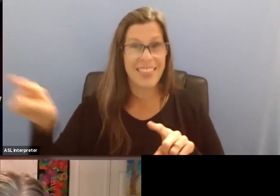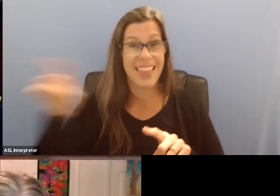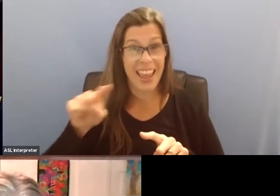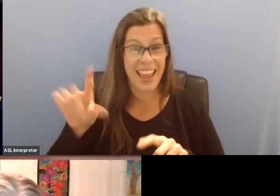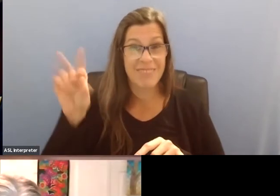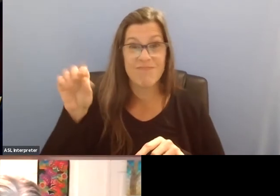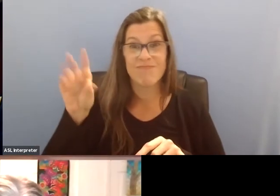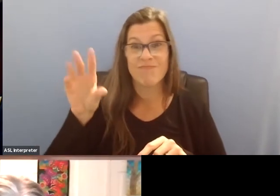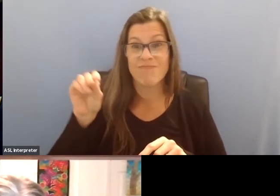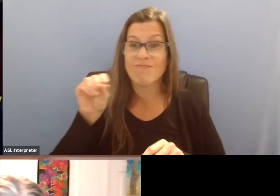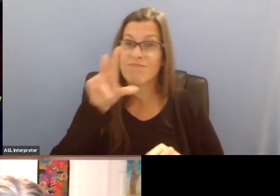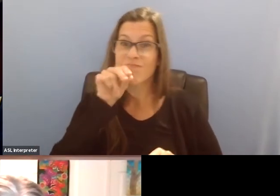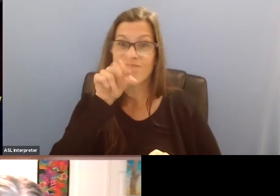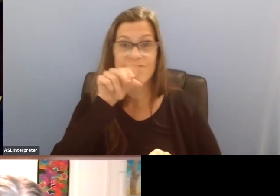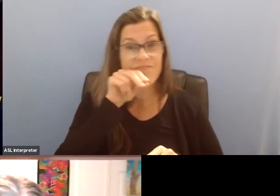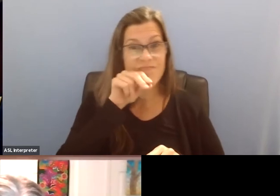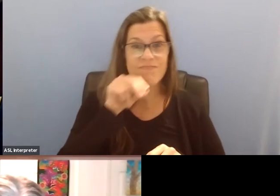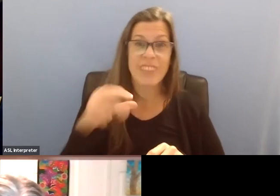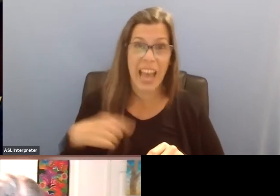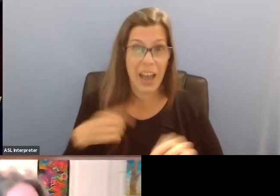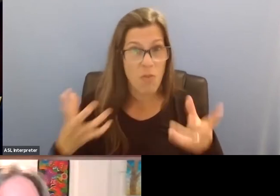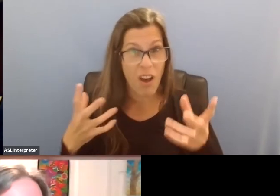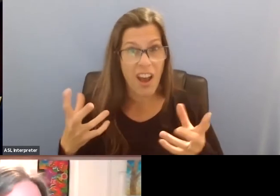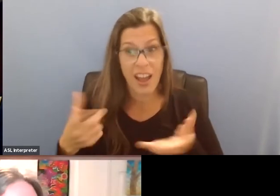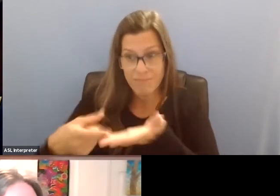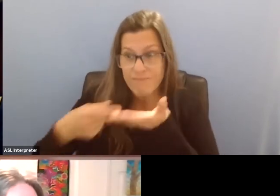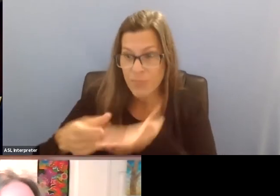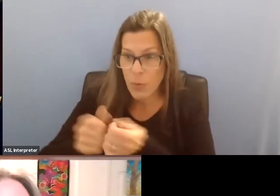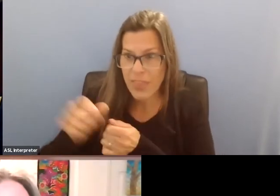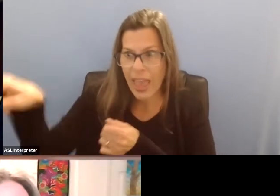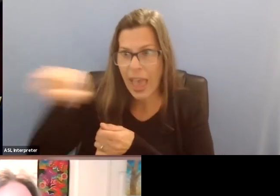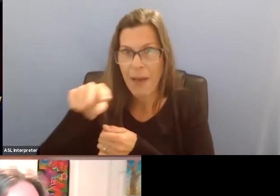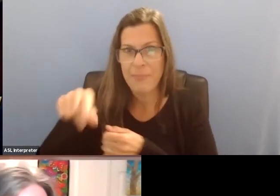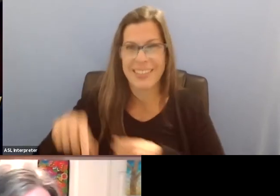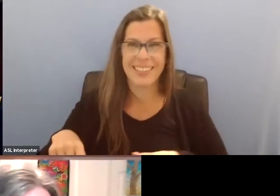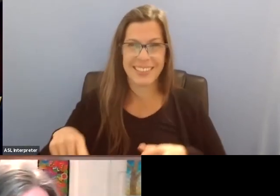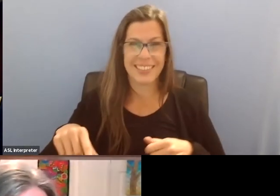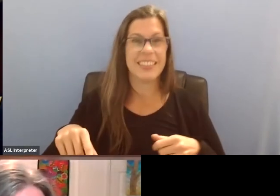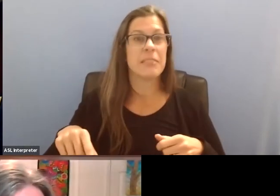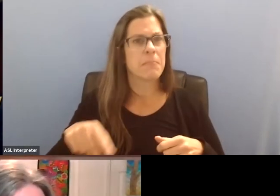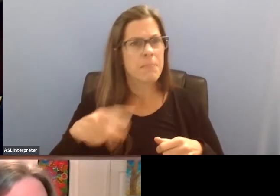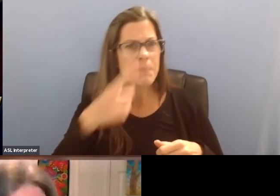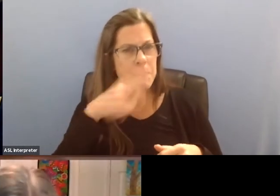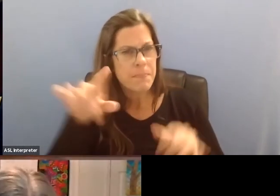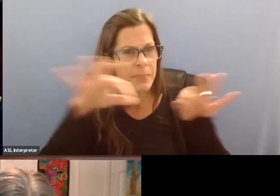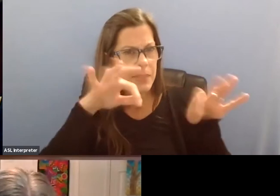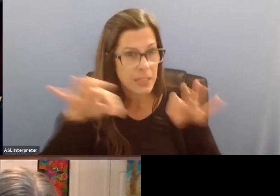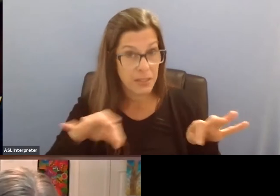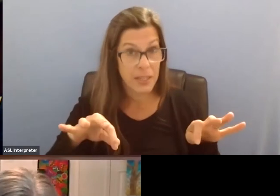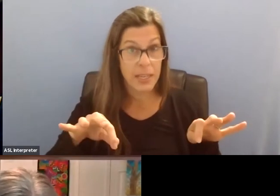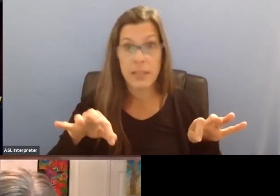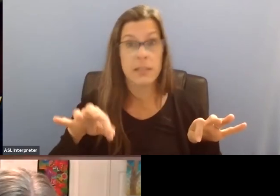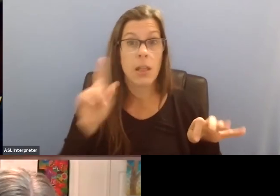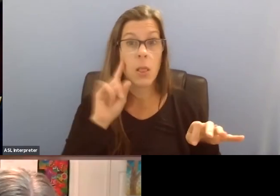that's awesome. So can you tell us a little bit about what it's like to be totally blind and